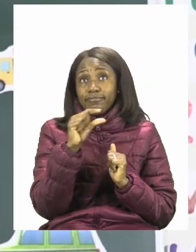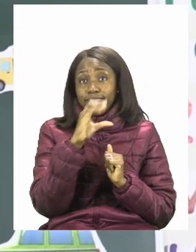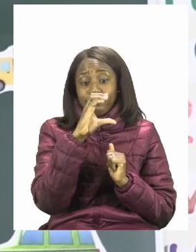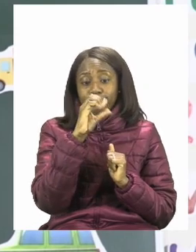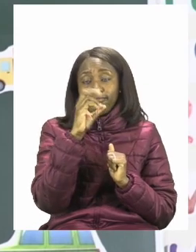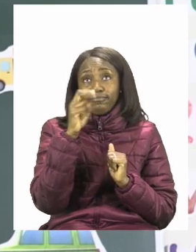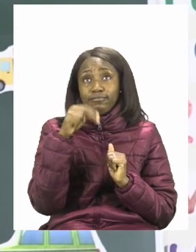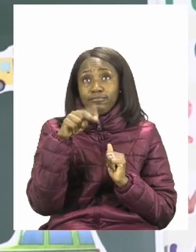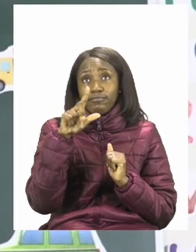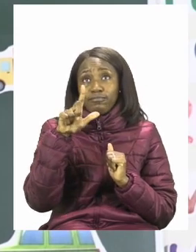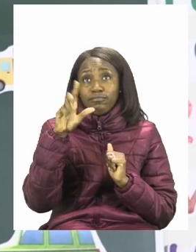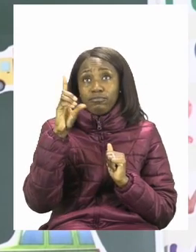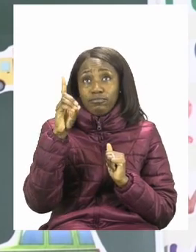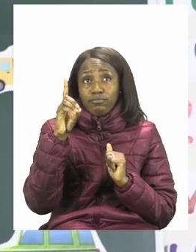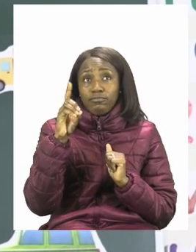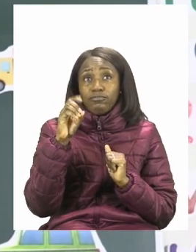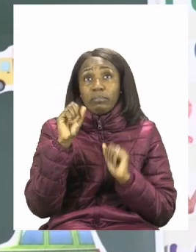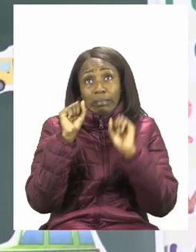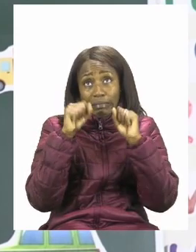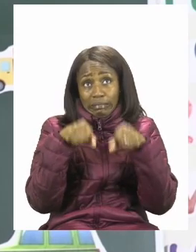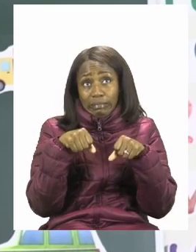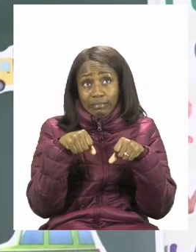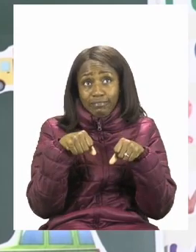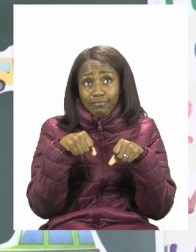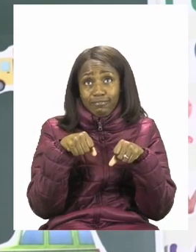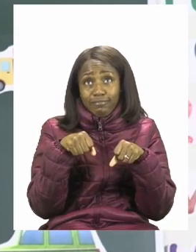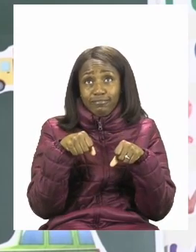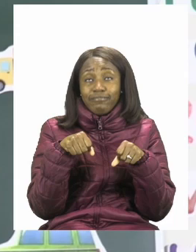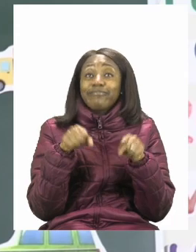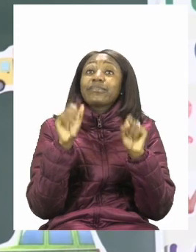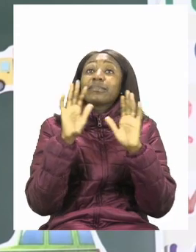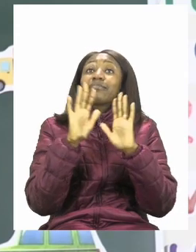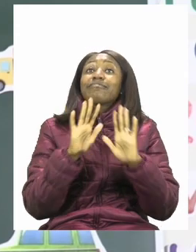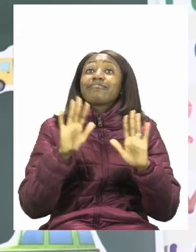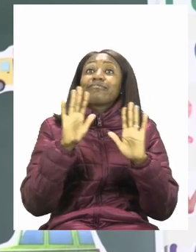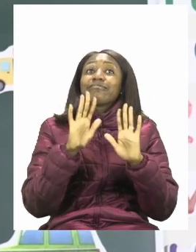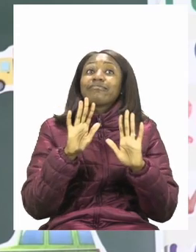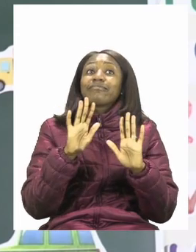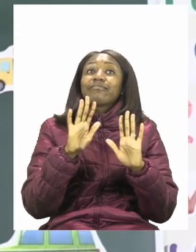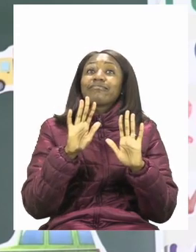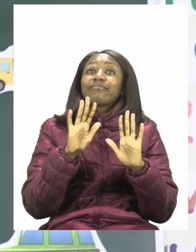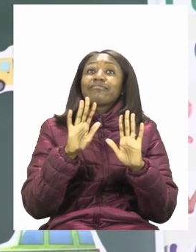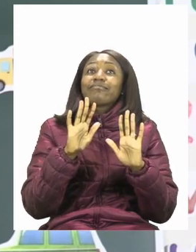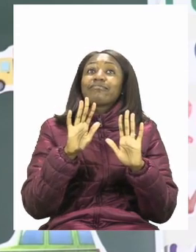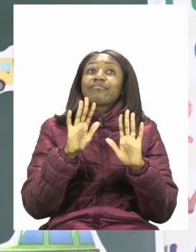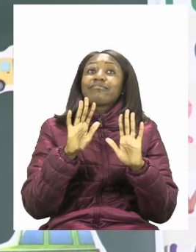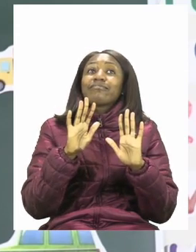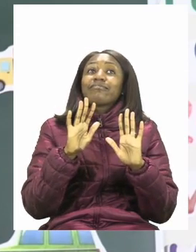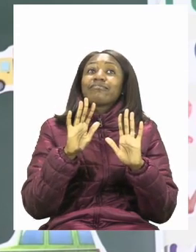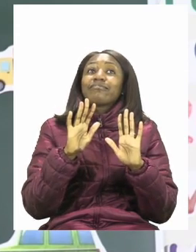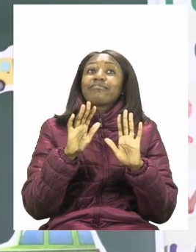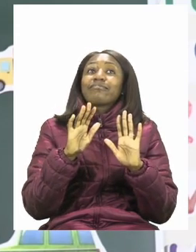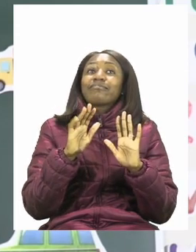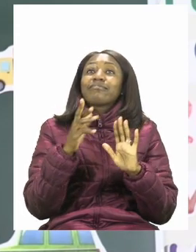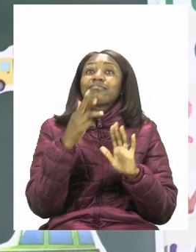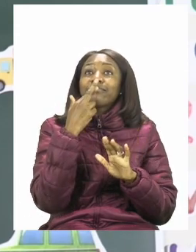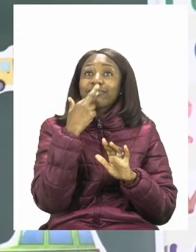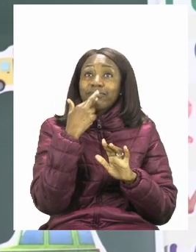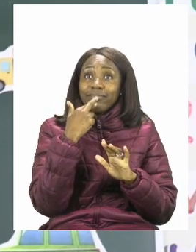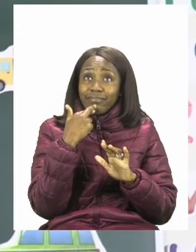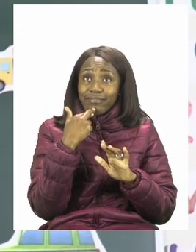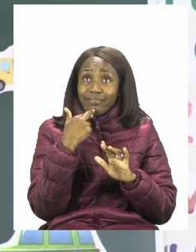word could. All the little blocks with the word could in it, you have to